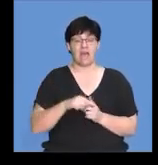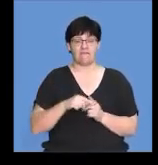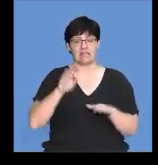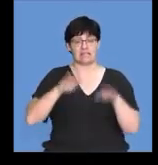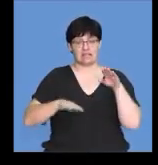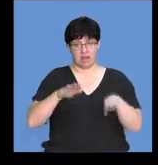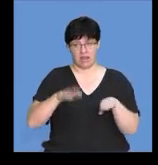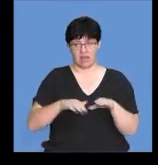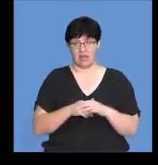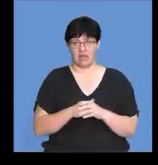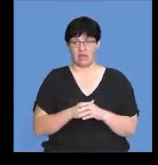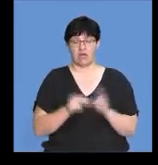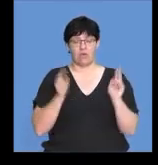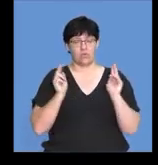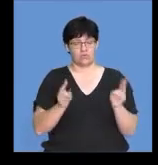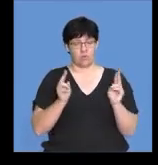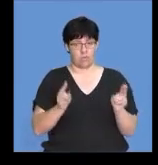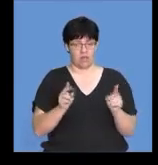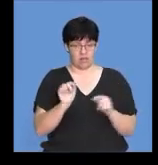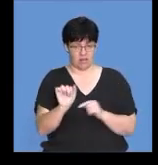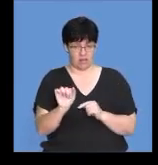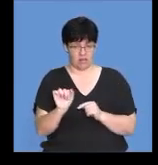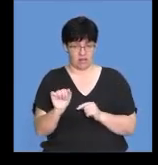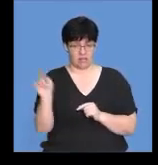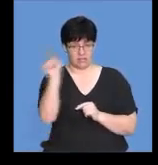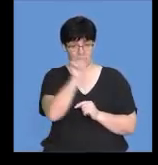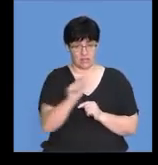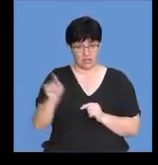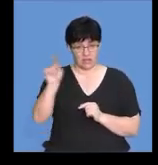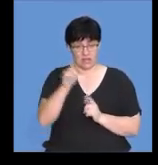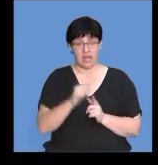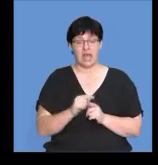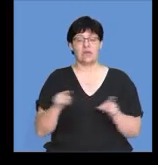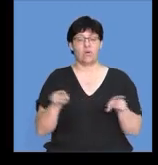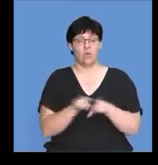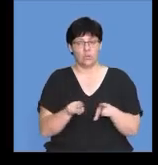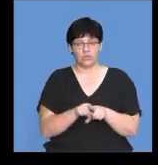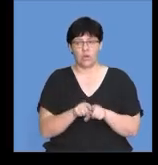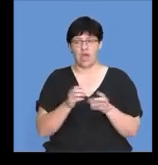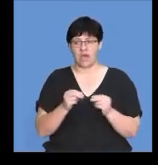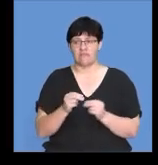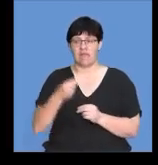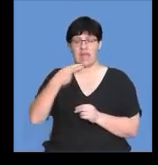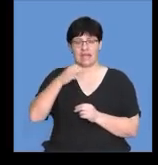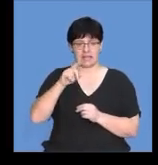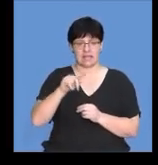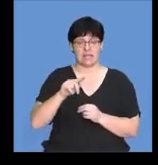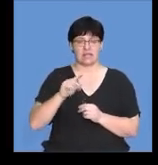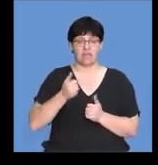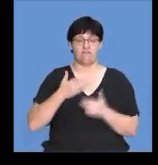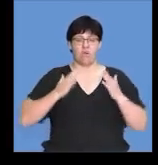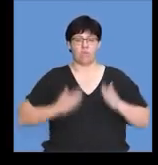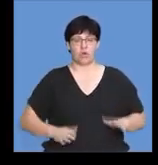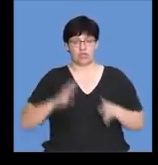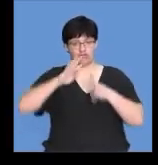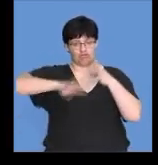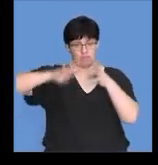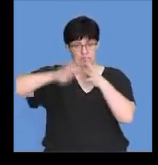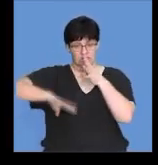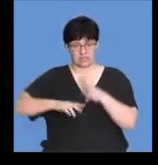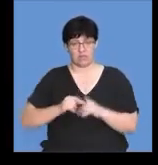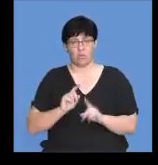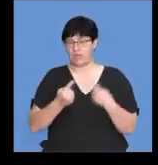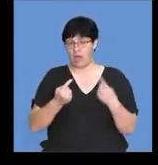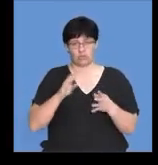similar, so normal homozygous antennae, and then it had a heterozygous combination for body stripes